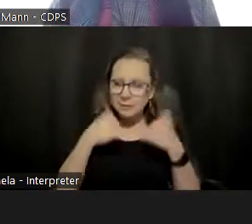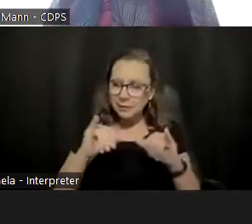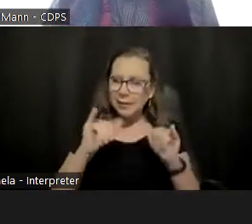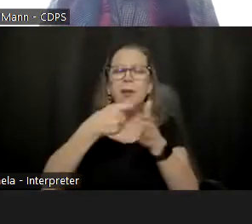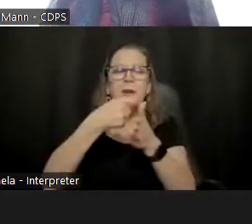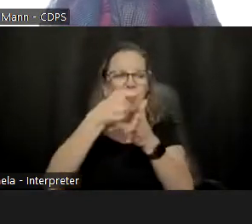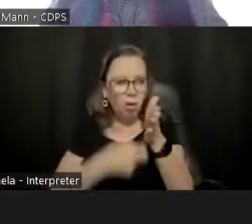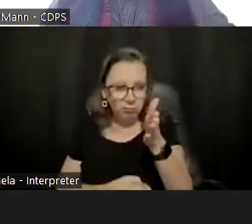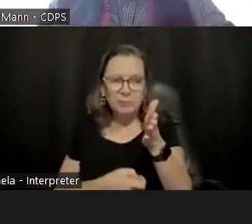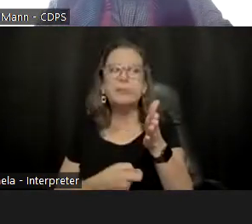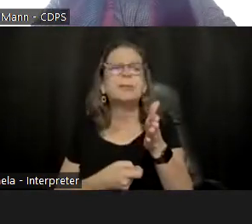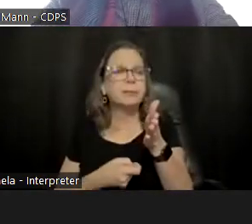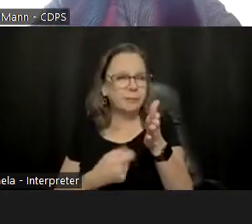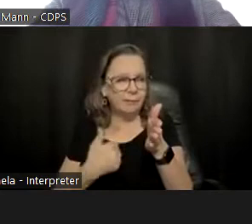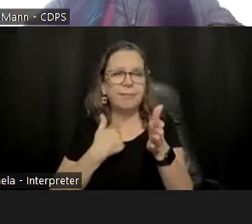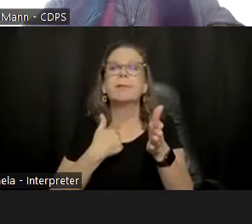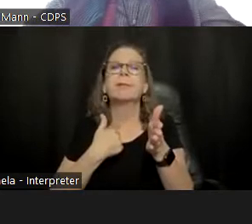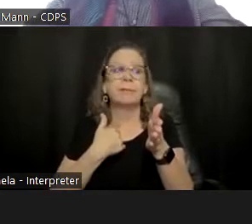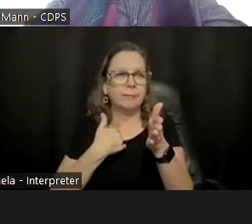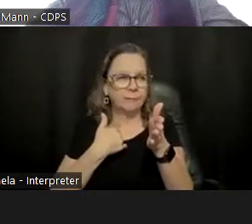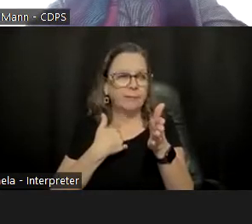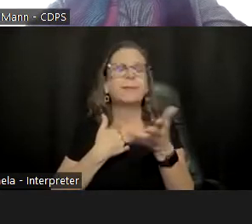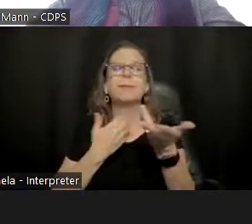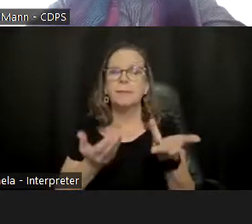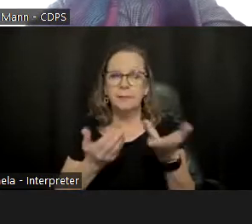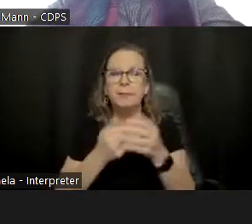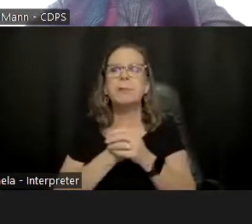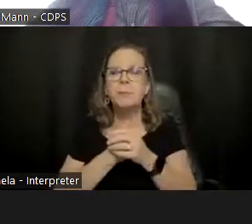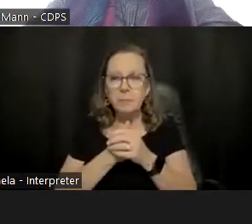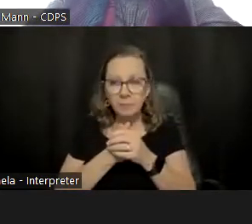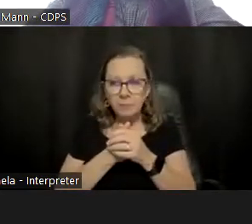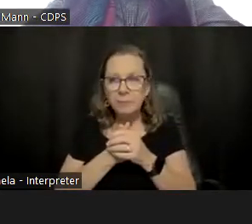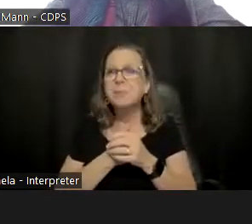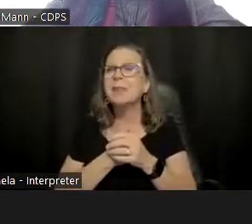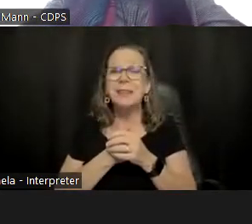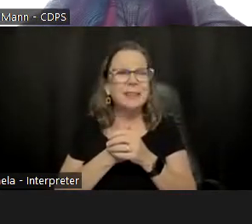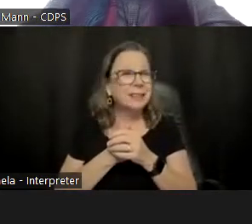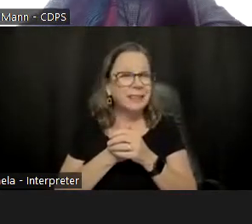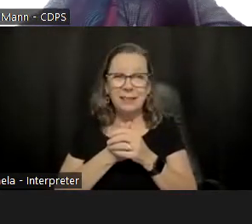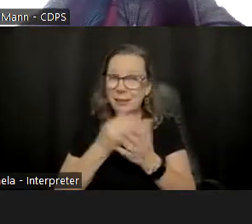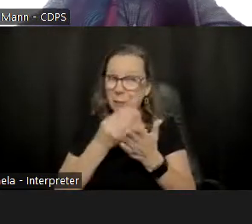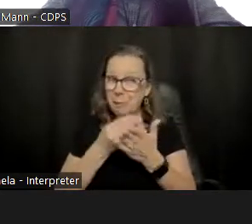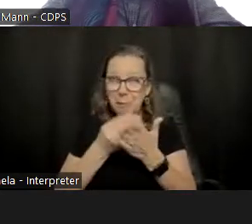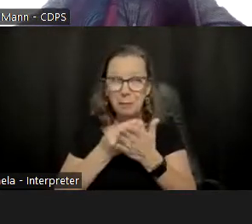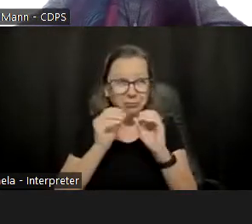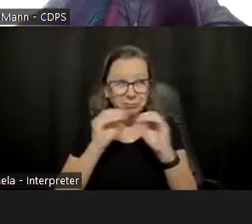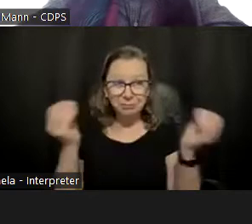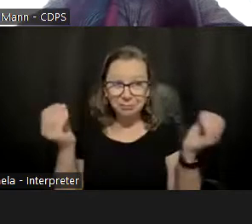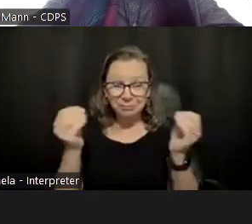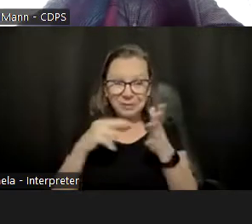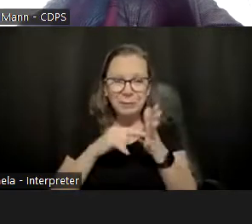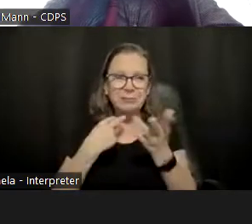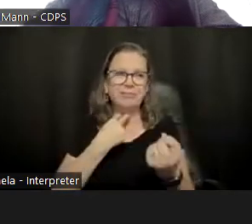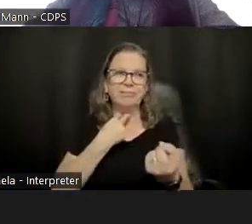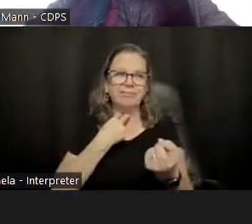to that people resource. And so, so if we don't have a budget to support it, well, then we'd go without, right? And